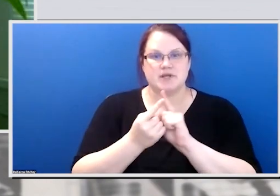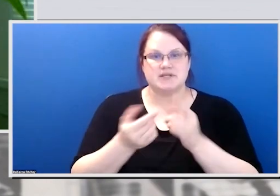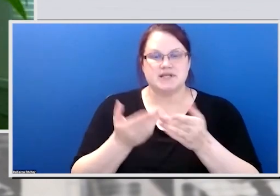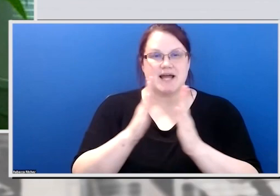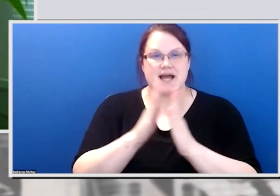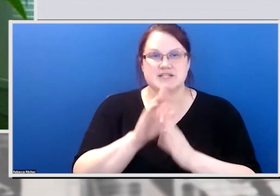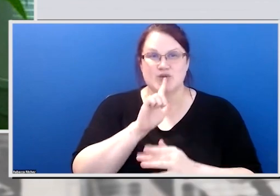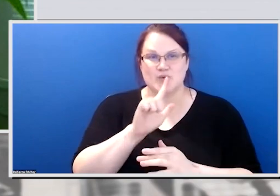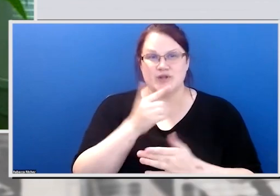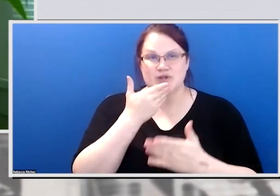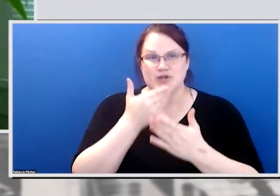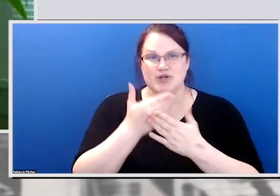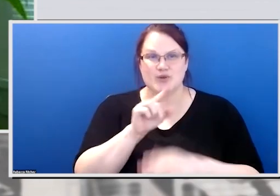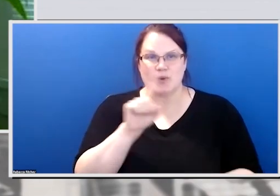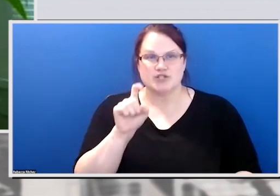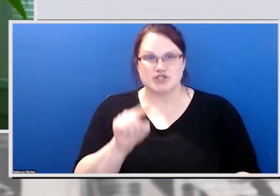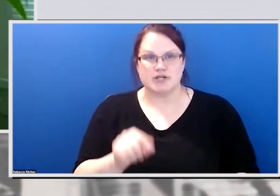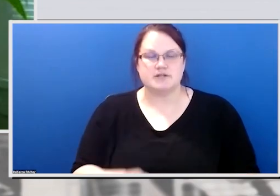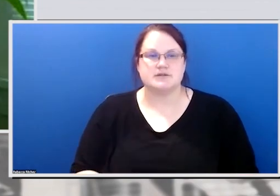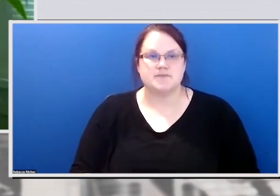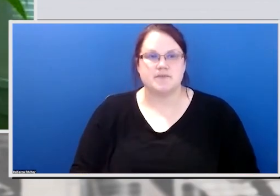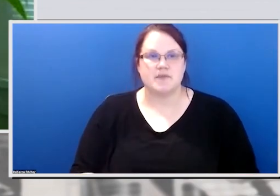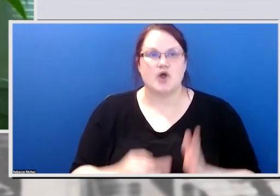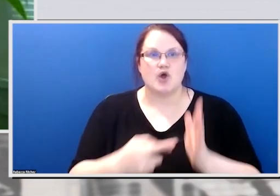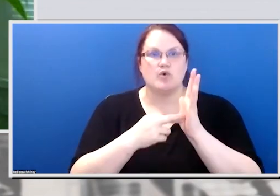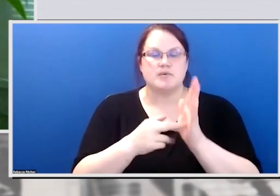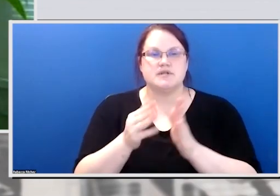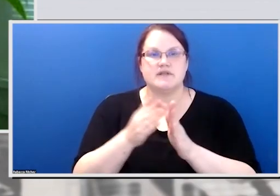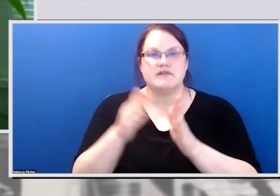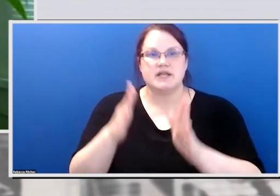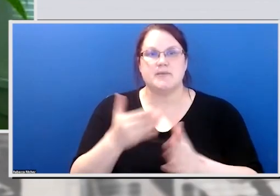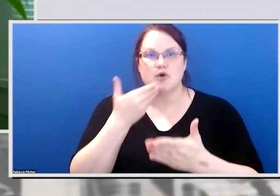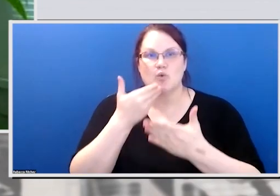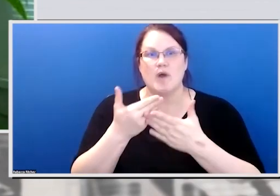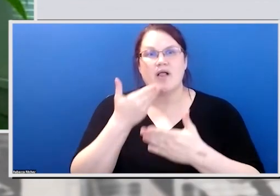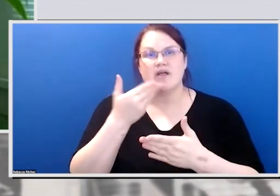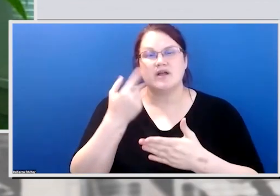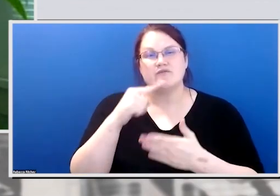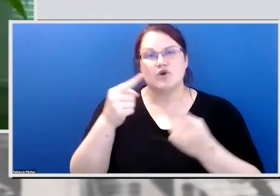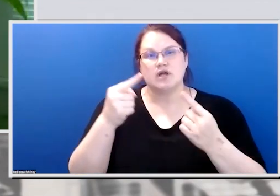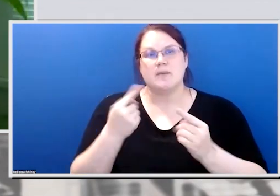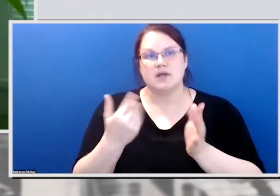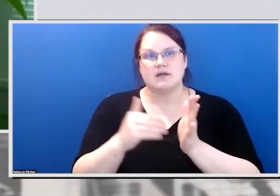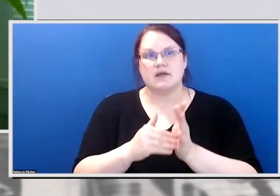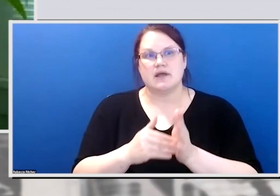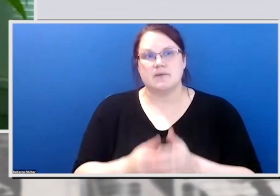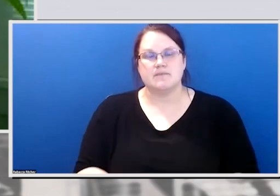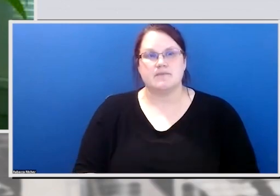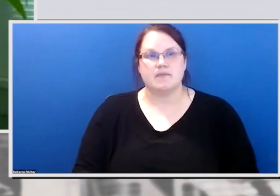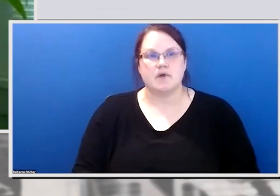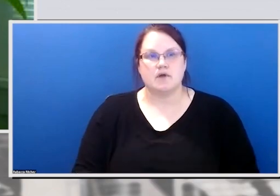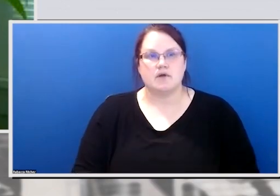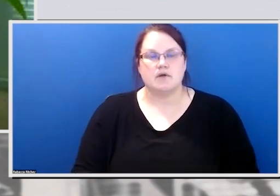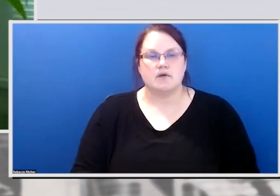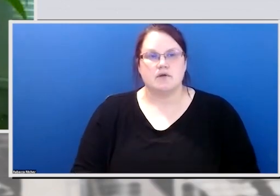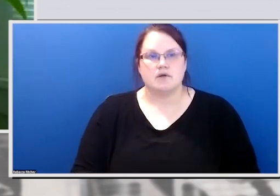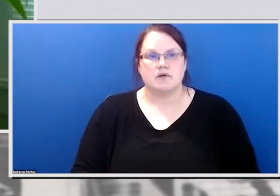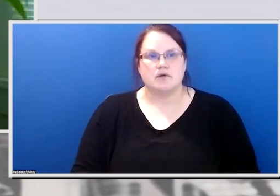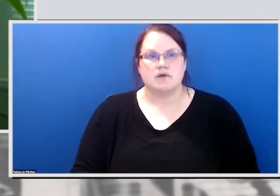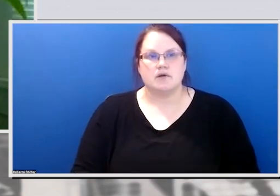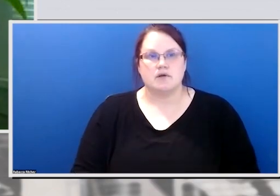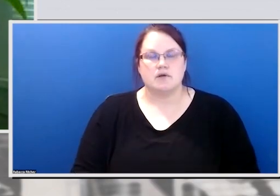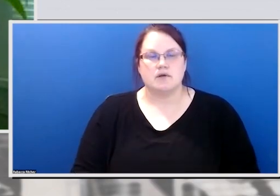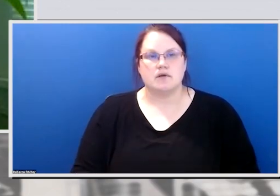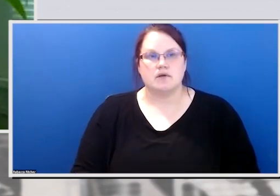nuanced questions, representing the neighborhood well. So thank you, Donna, for coming back out again. So we're going to close out with 4 short